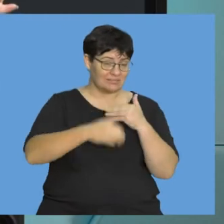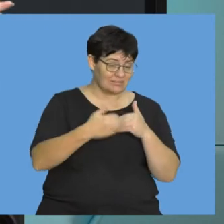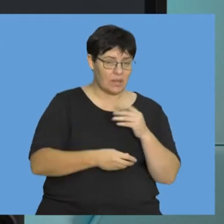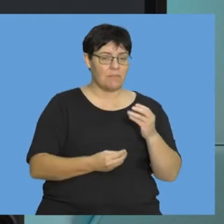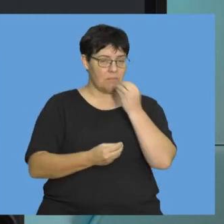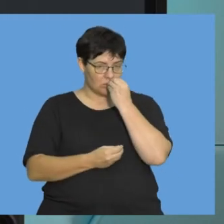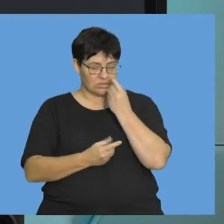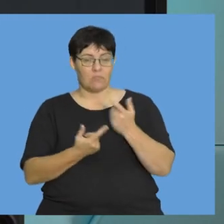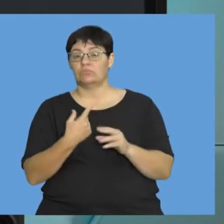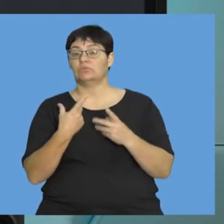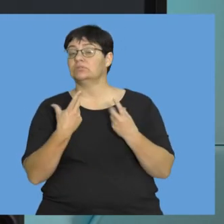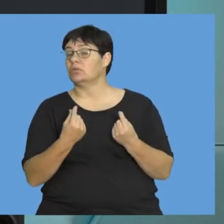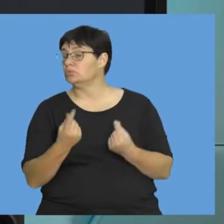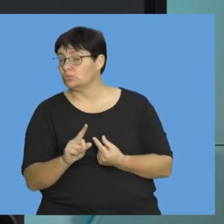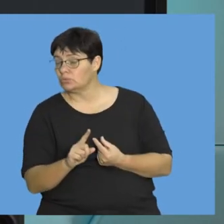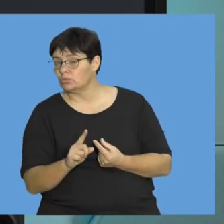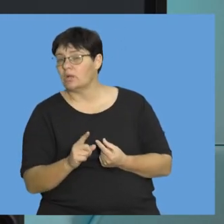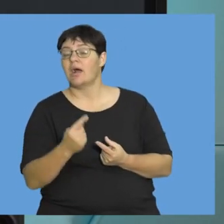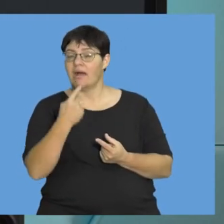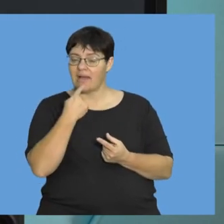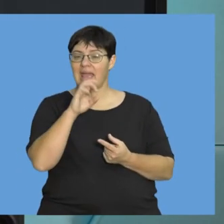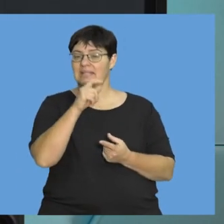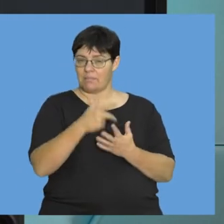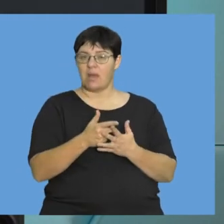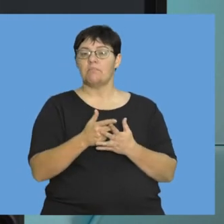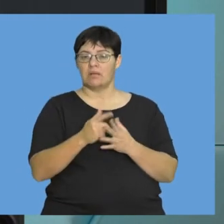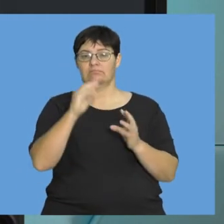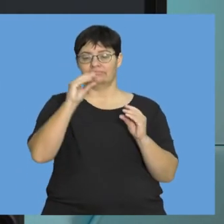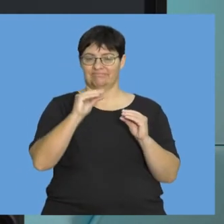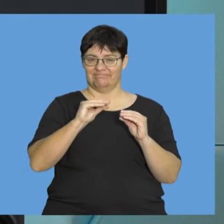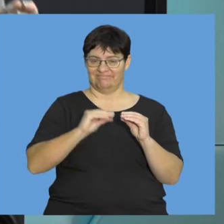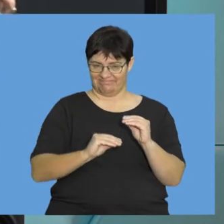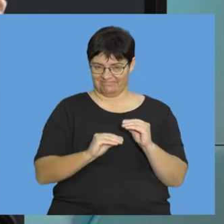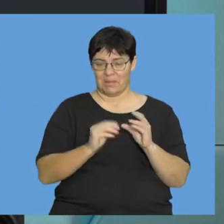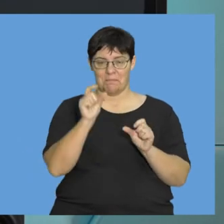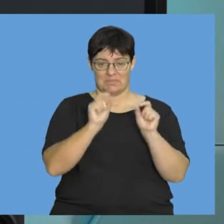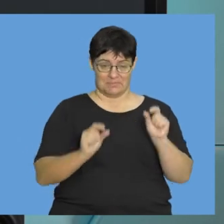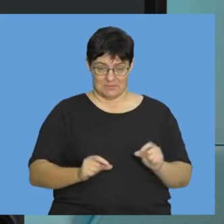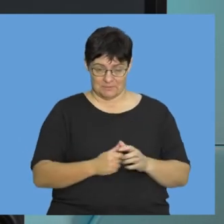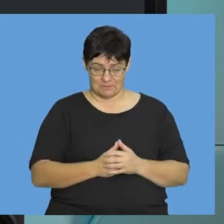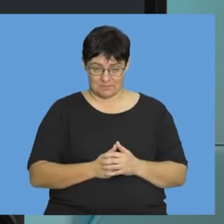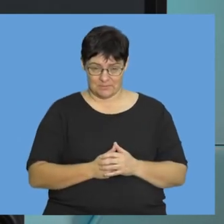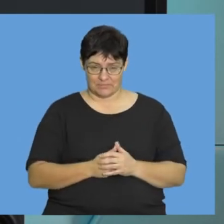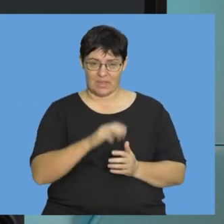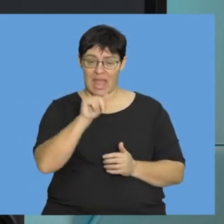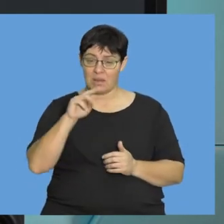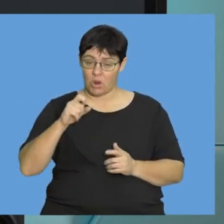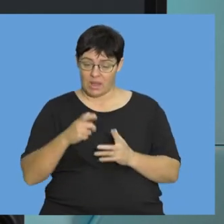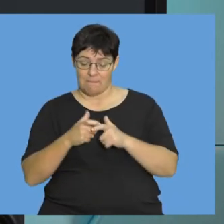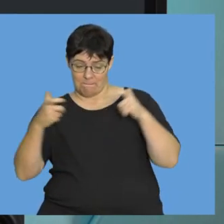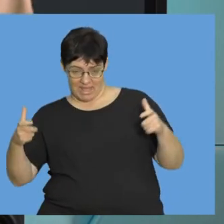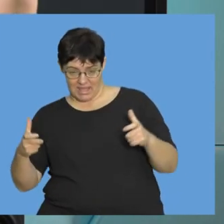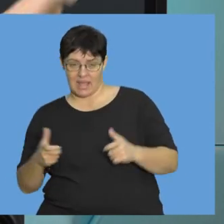of bread, I put it in my mouth, and what do I start doing? The enzyme makes it into smaller pieces.